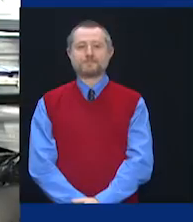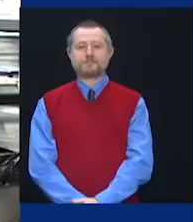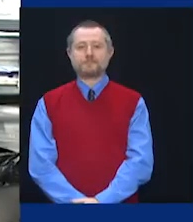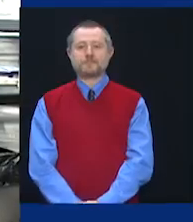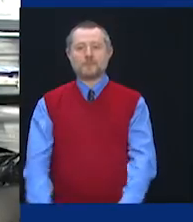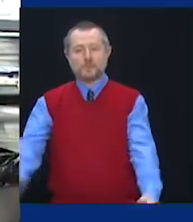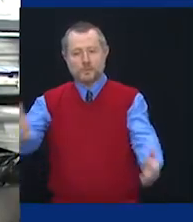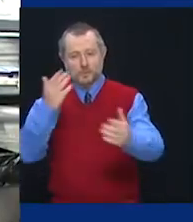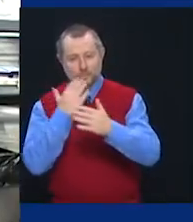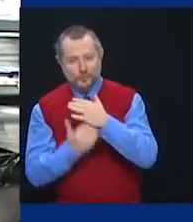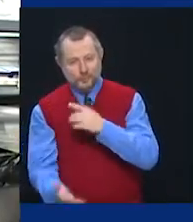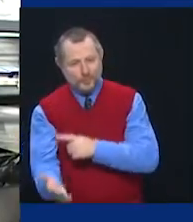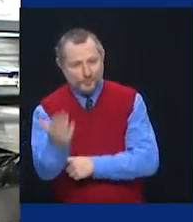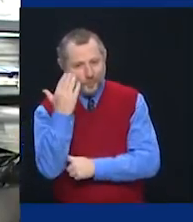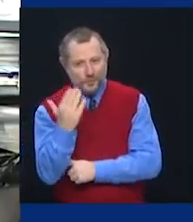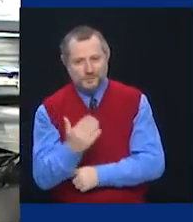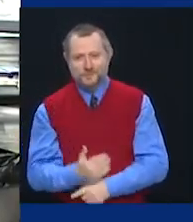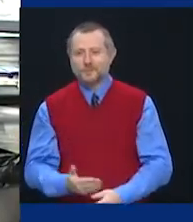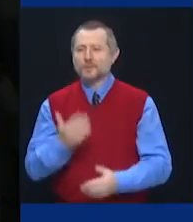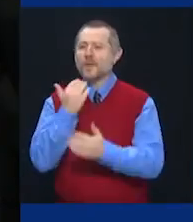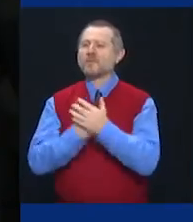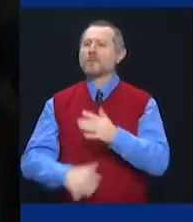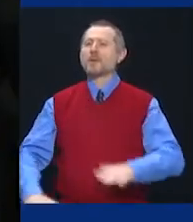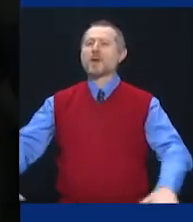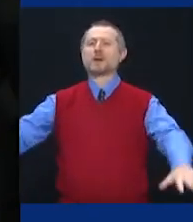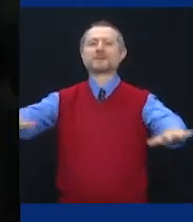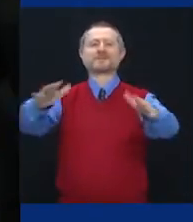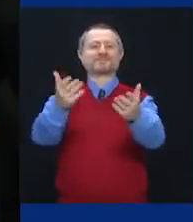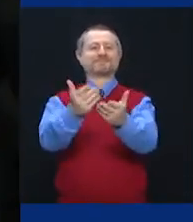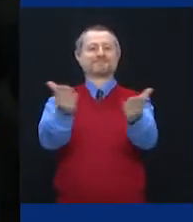Good morning to all of you.